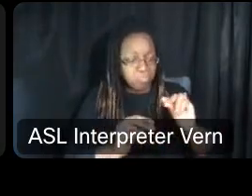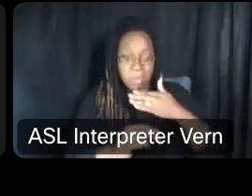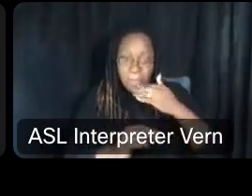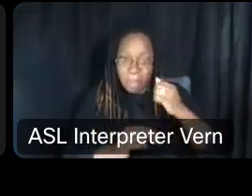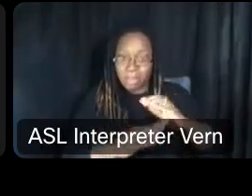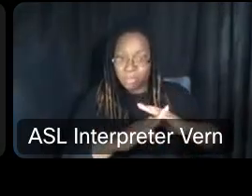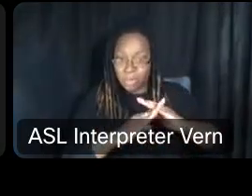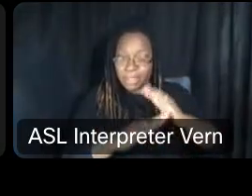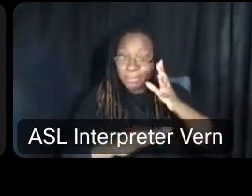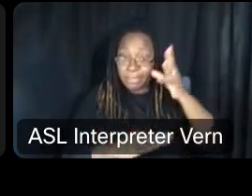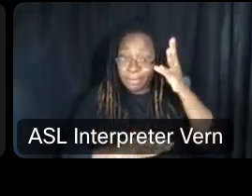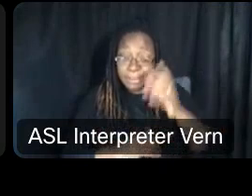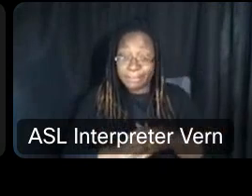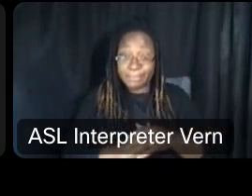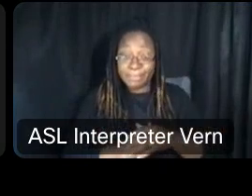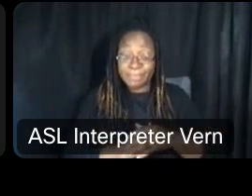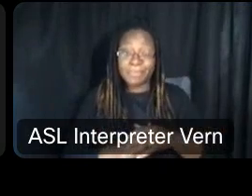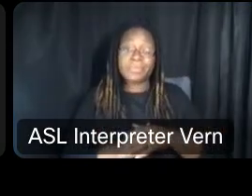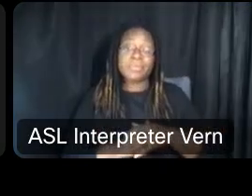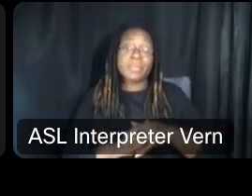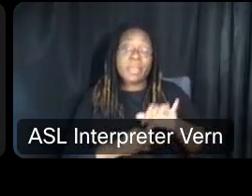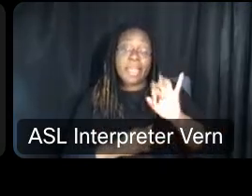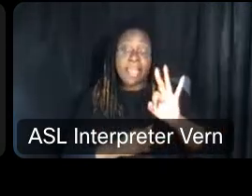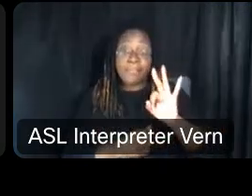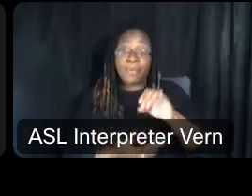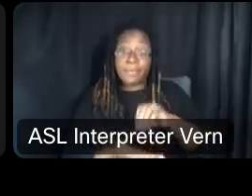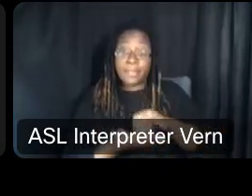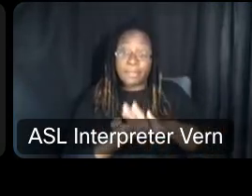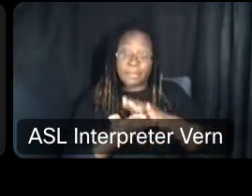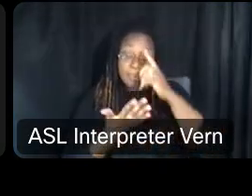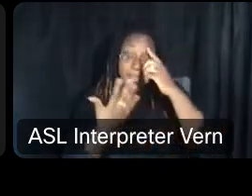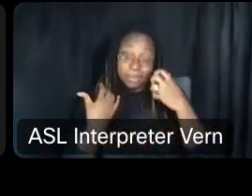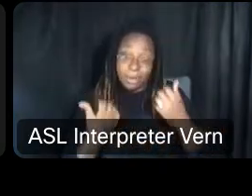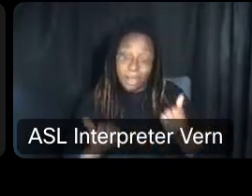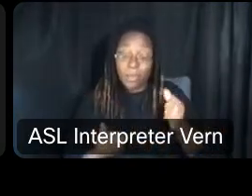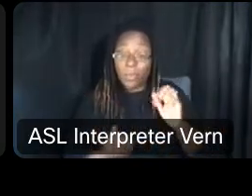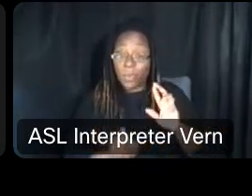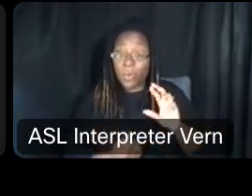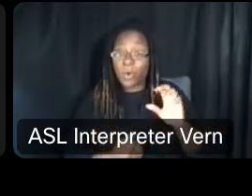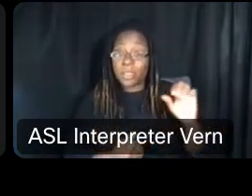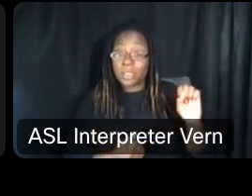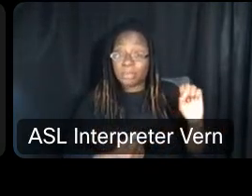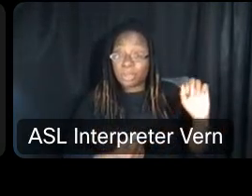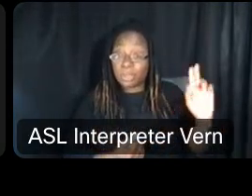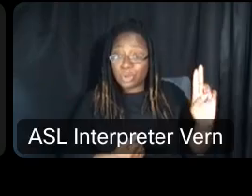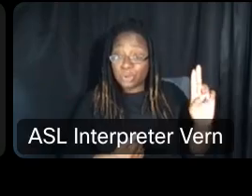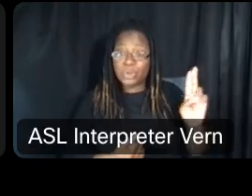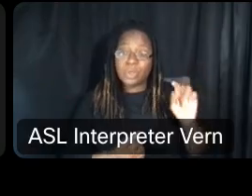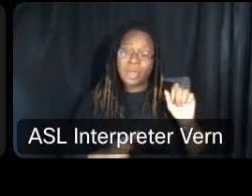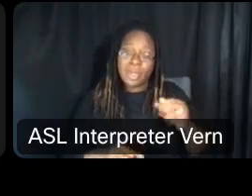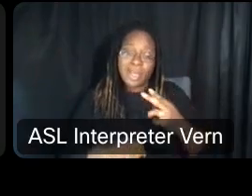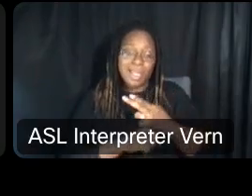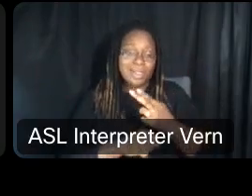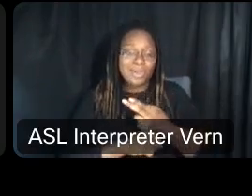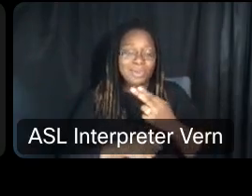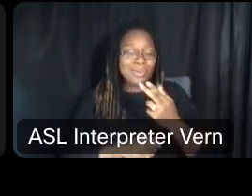you also want to be sure to include the connection between symptoms and abuse, if and how the abuse creates any